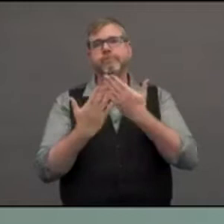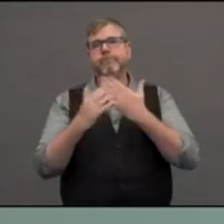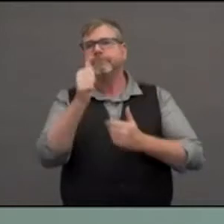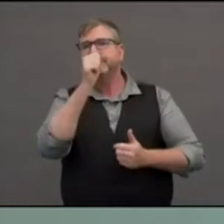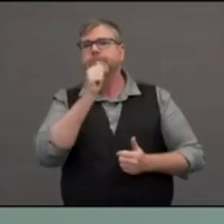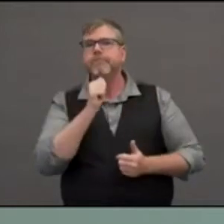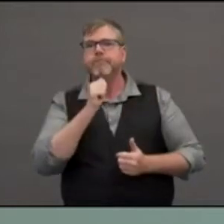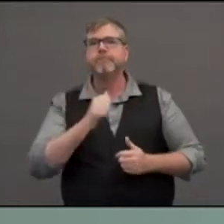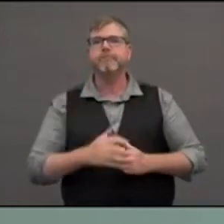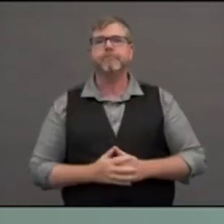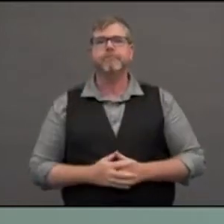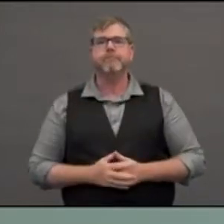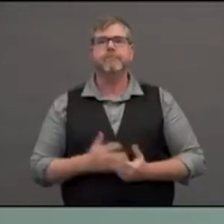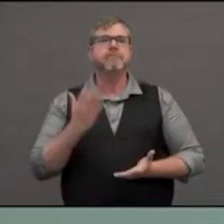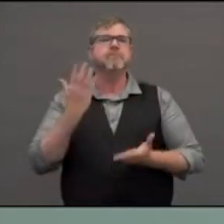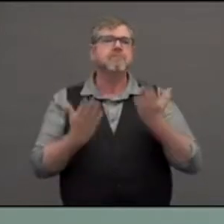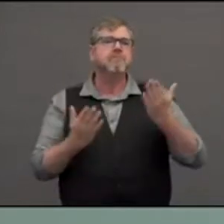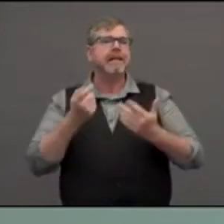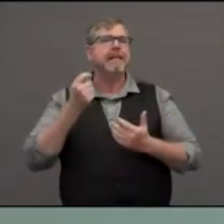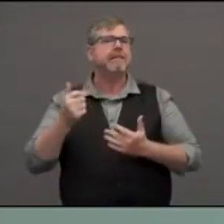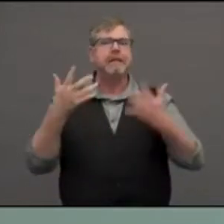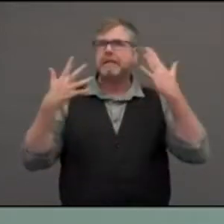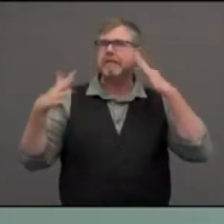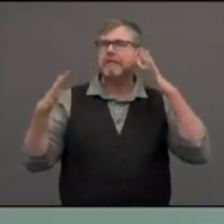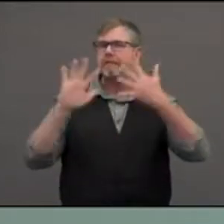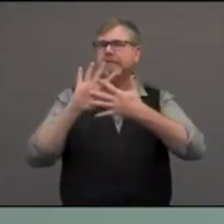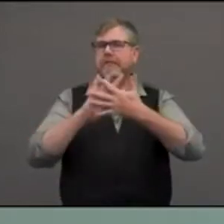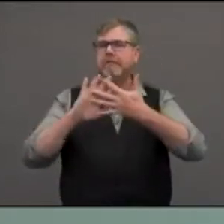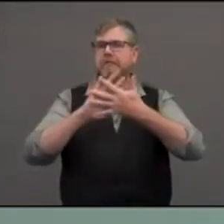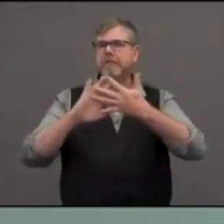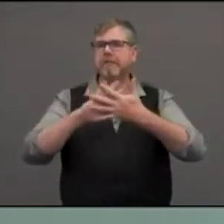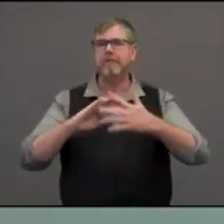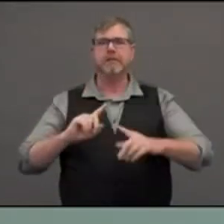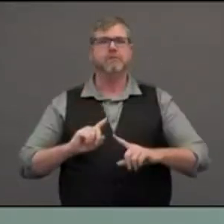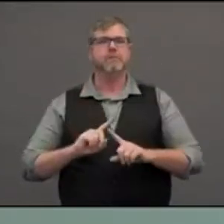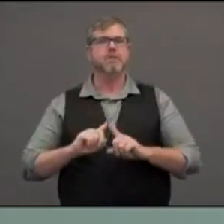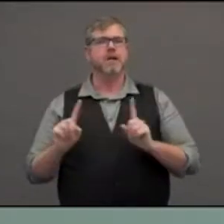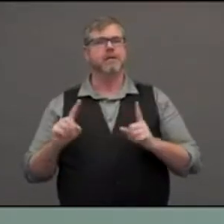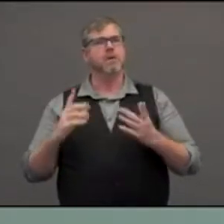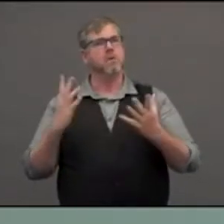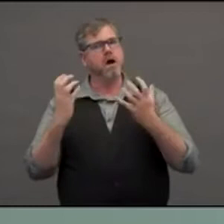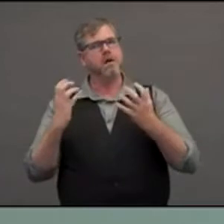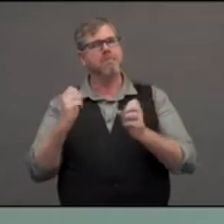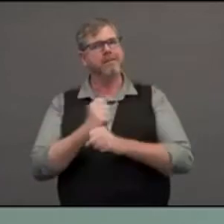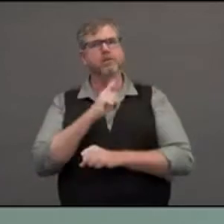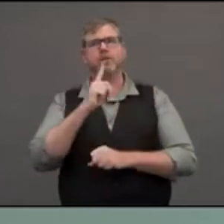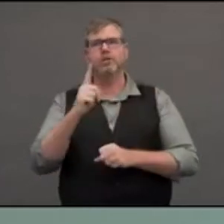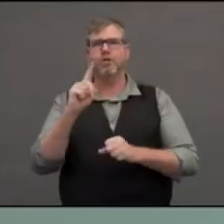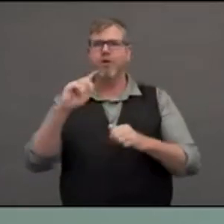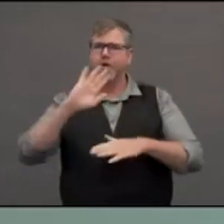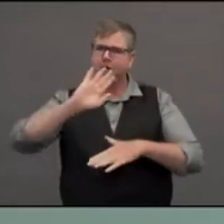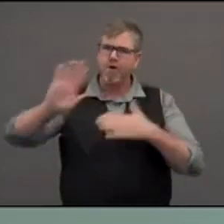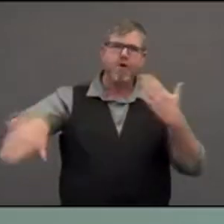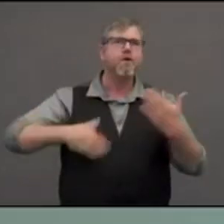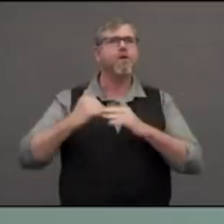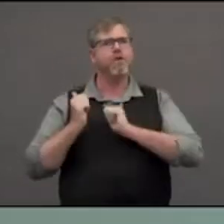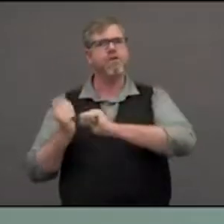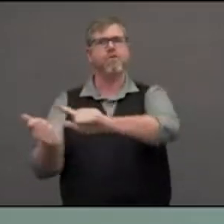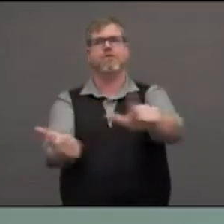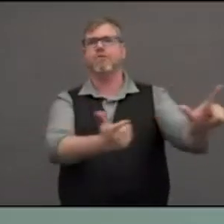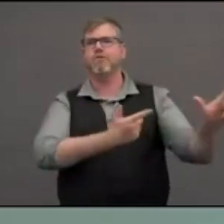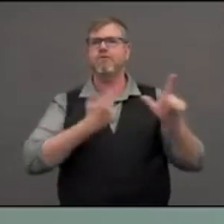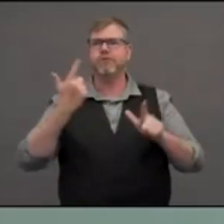muffled sound because we're keeping these on, but we, again, want to make sure that everyone knows how important it is to wear